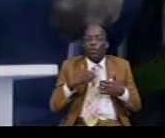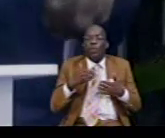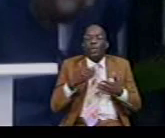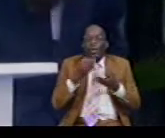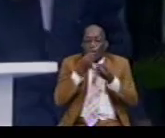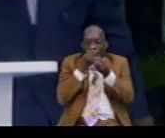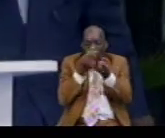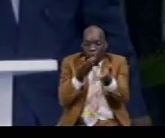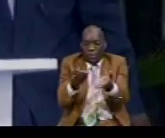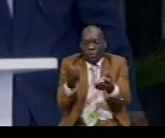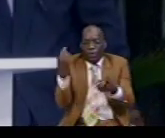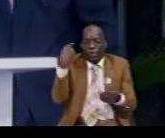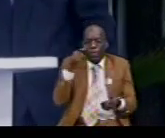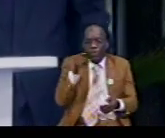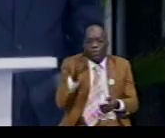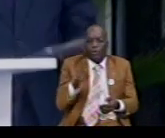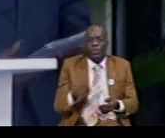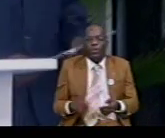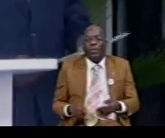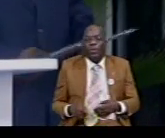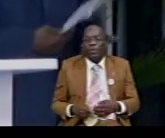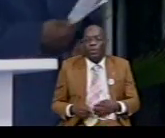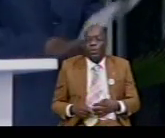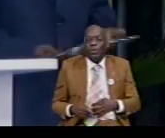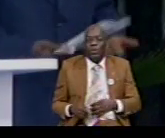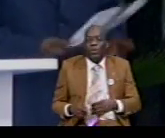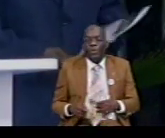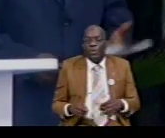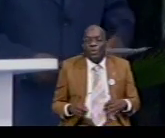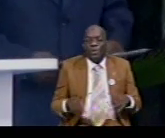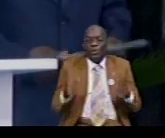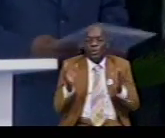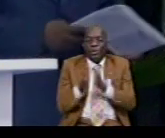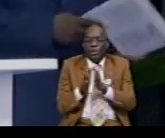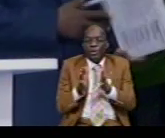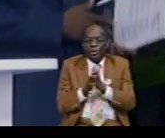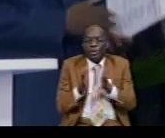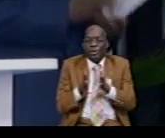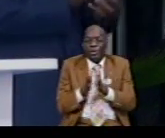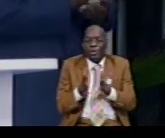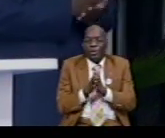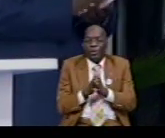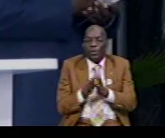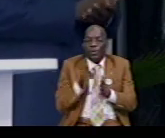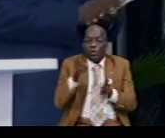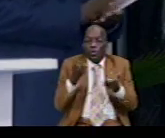You want to hear good news? Clap your hands for Jesus.